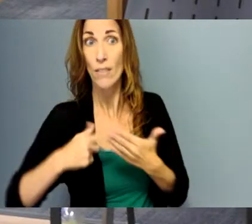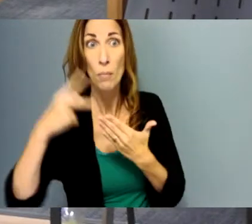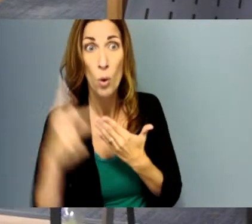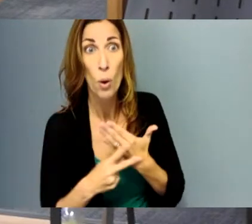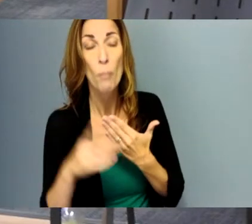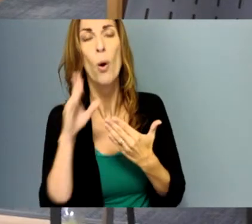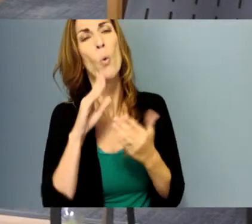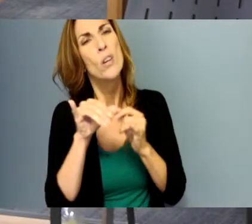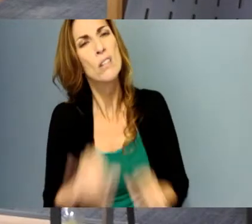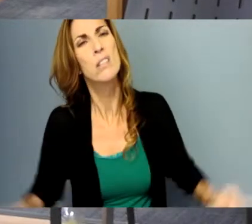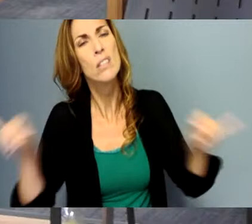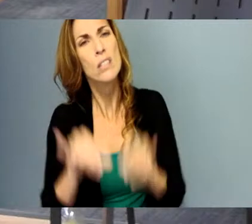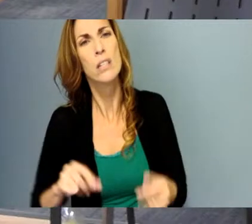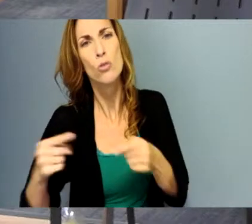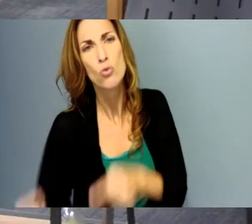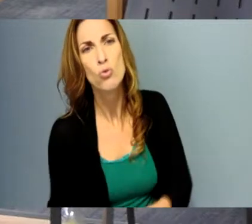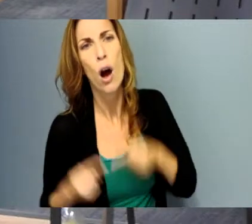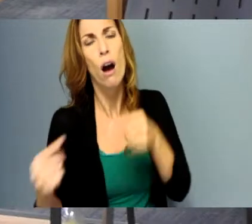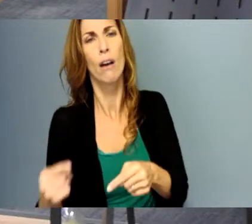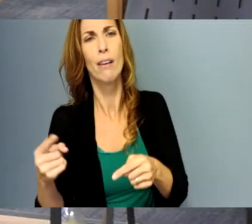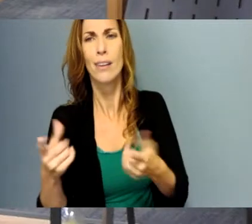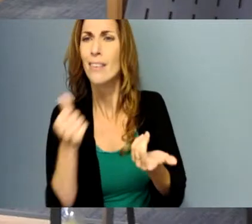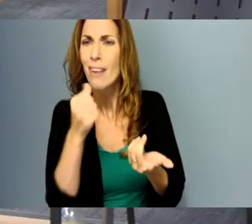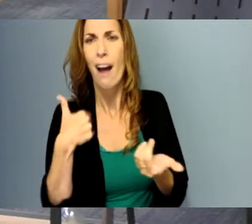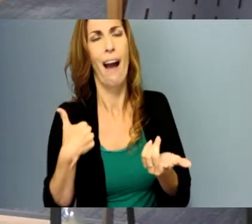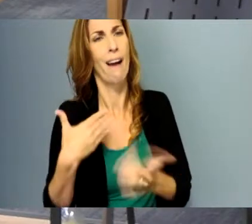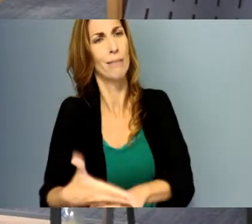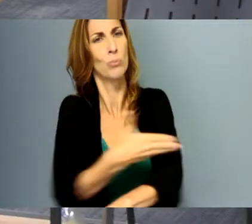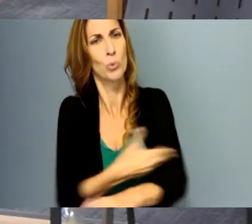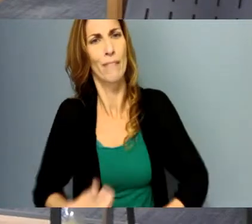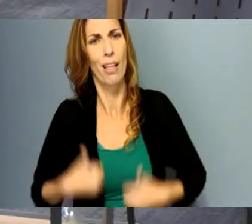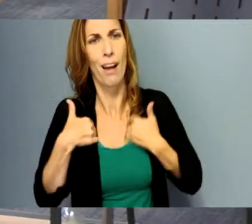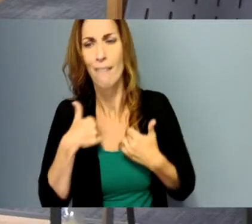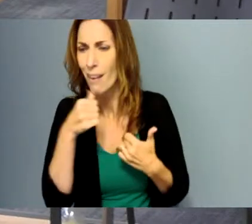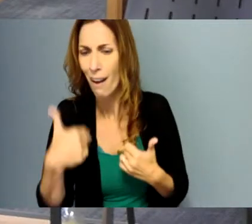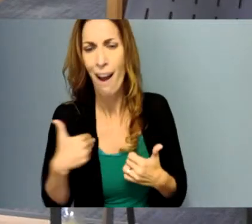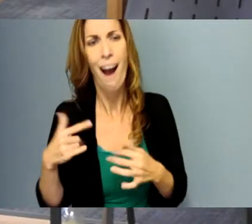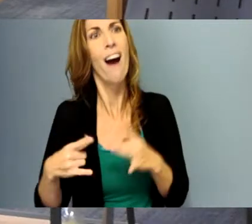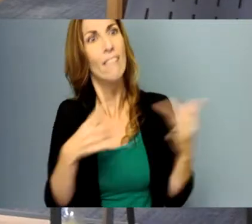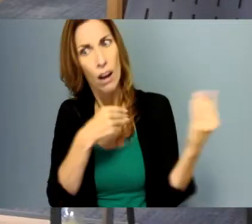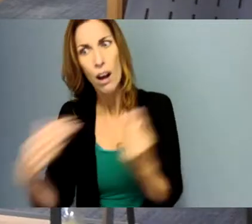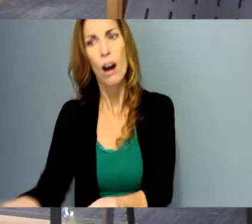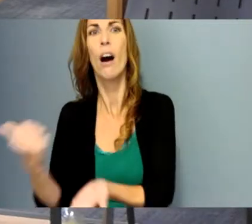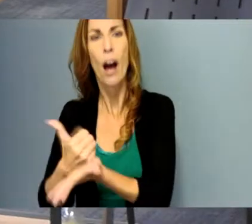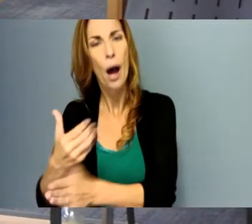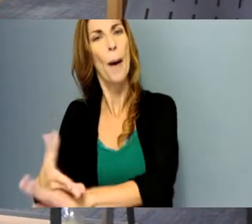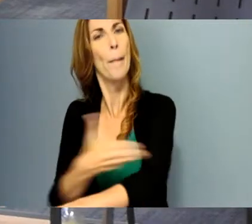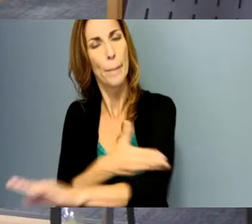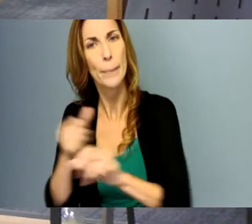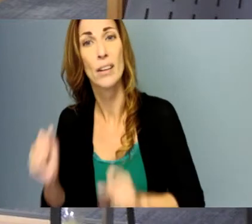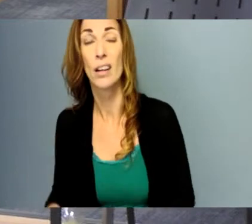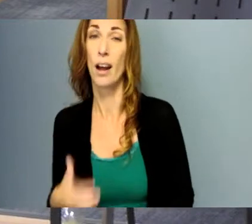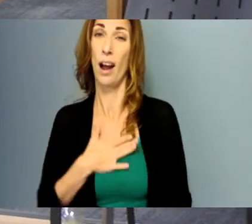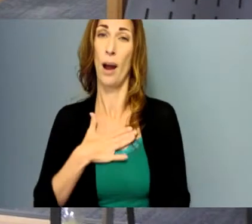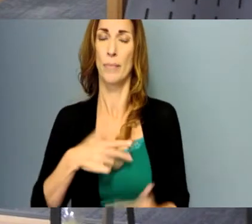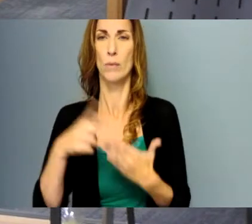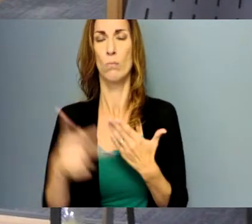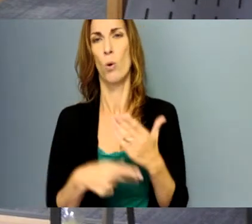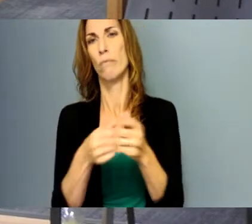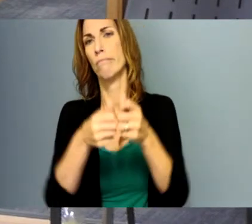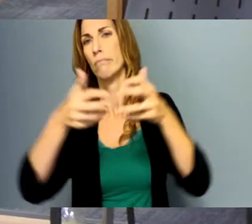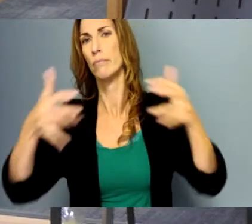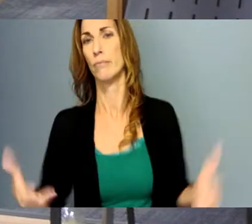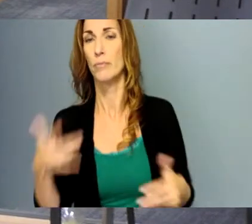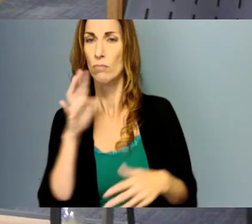continue to struggle and fail to have a better life. I'm glad to see this program expand throughout Bucks County, and I know that every community